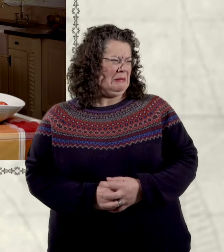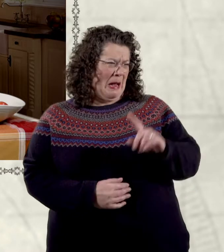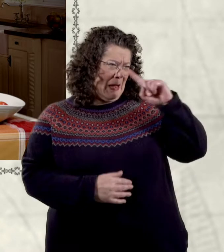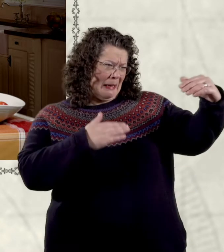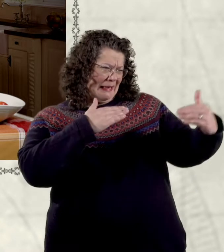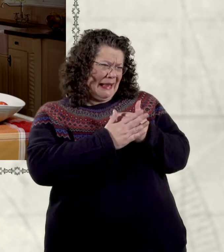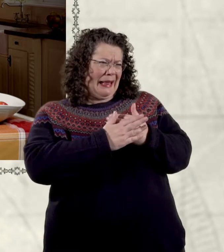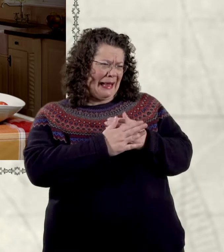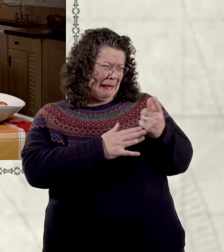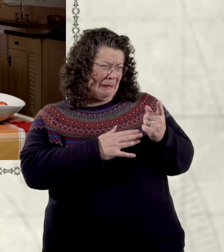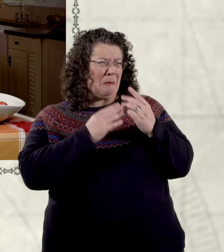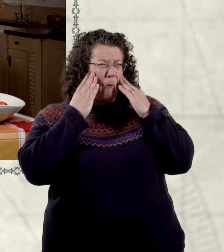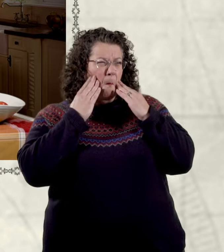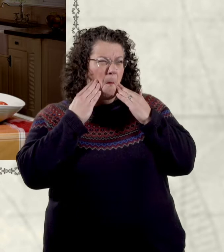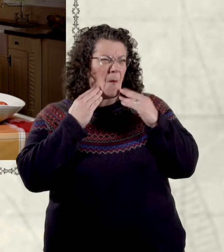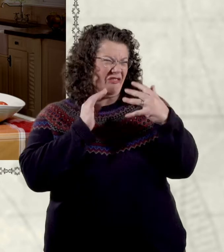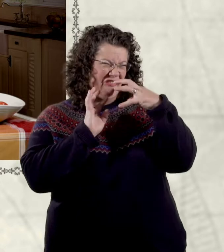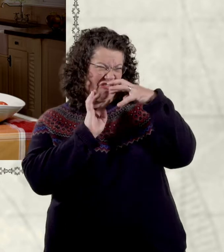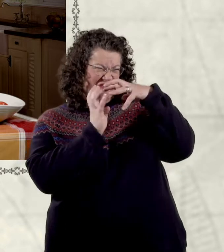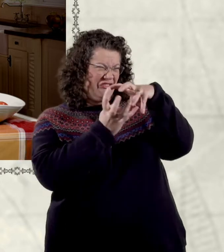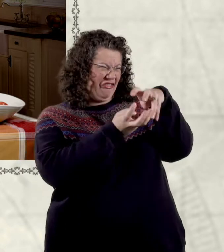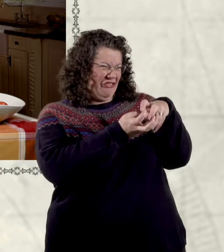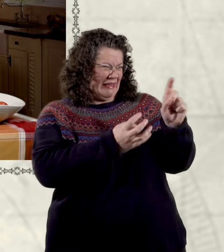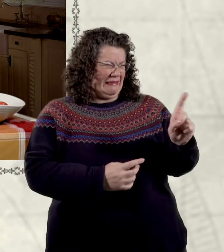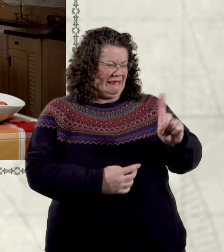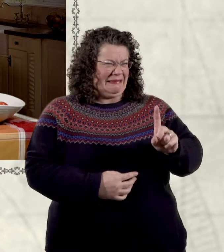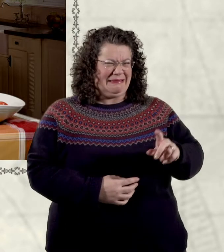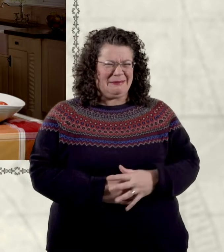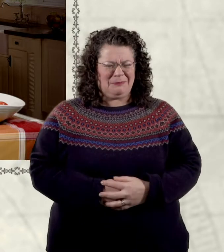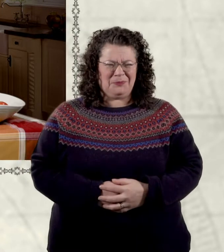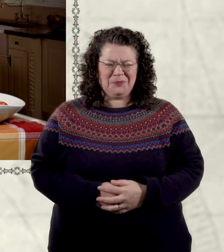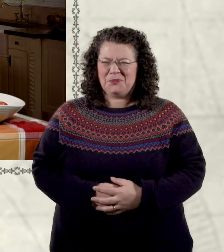cannot let you in. You have a bony face and a toothy grin.